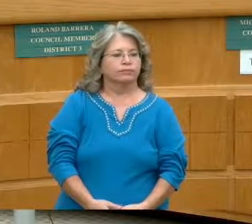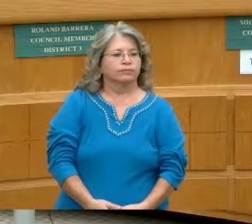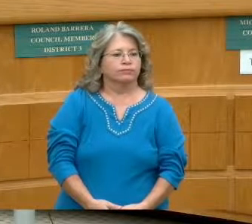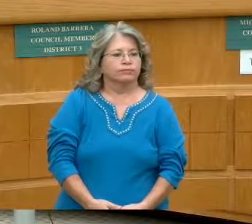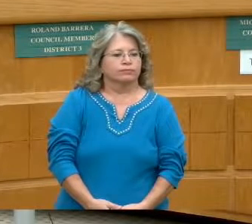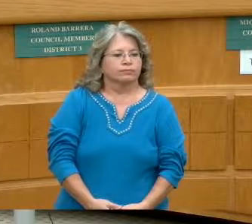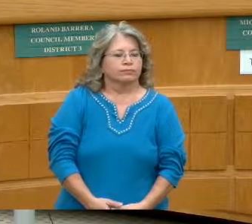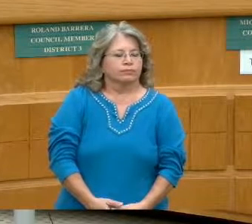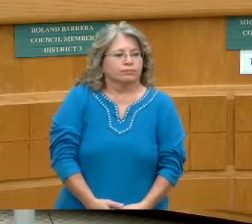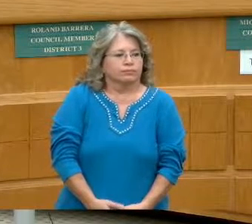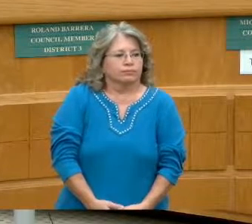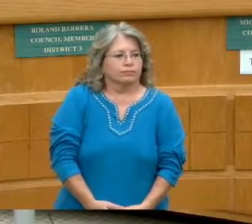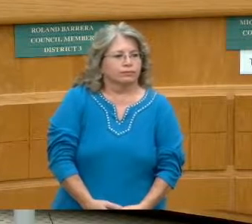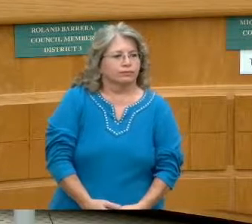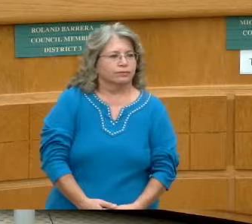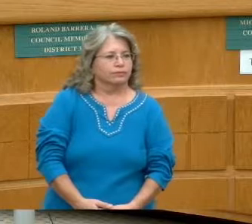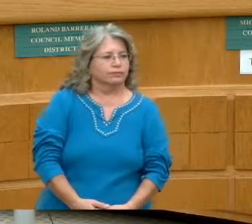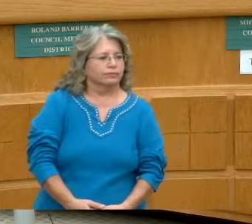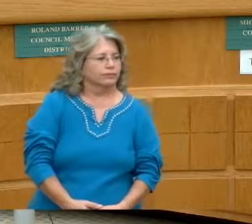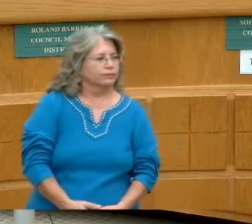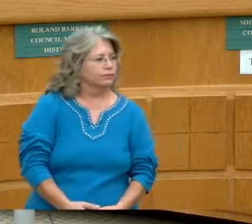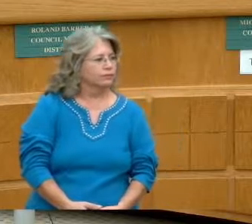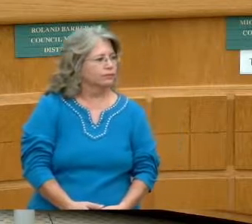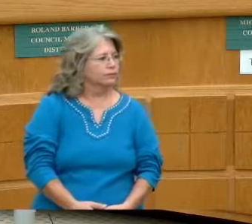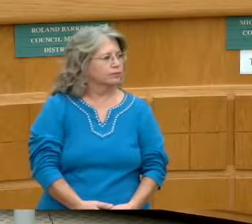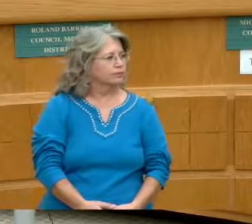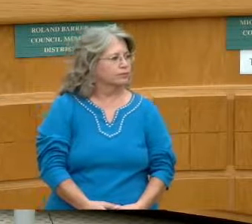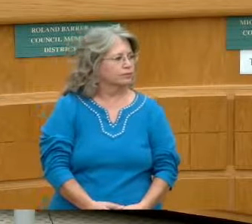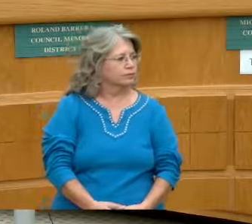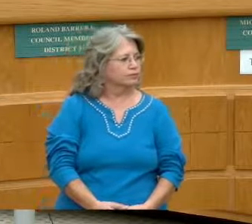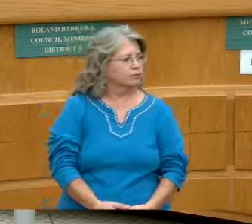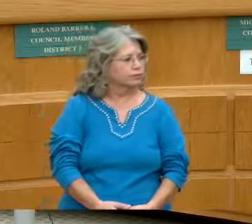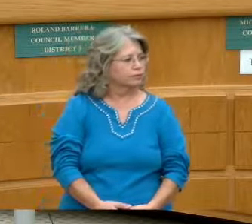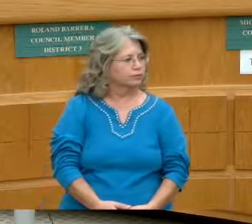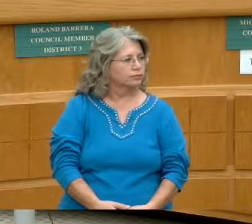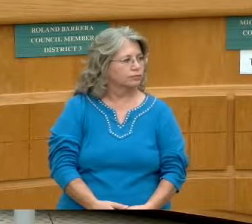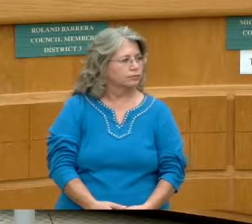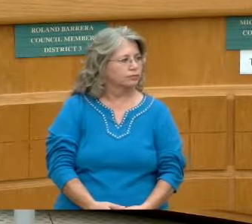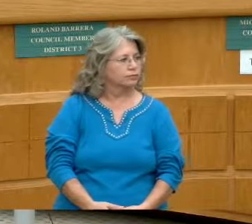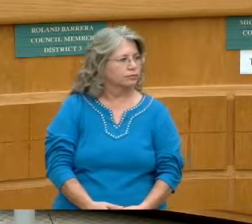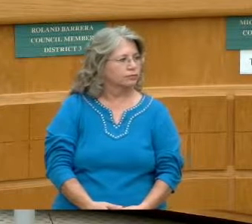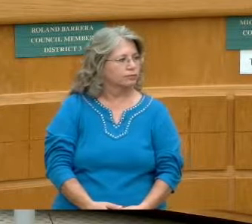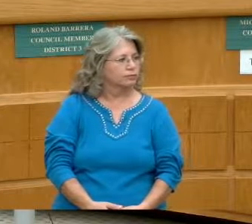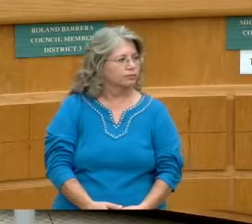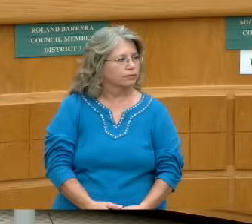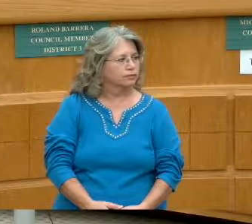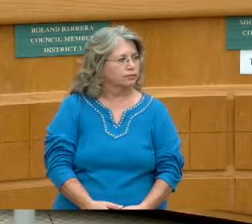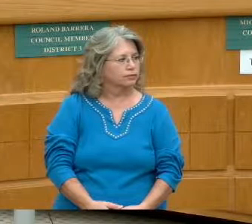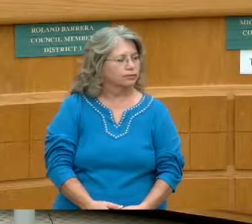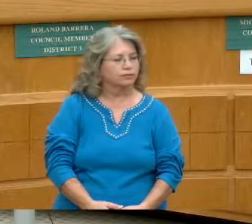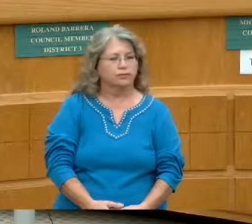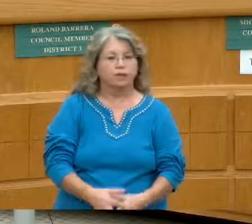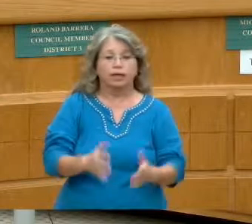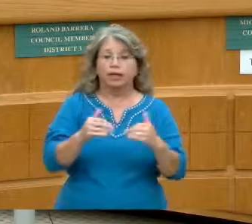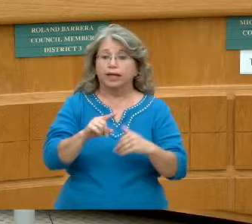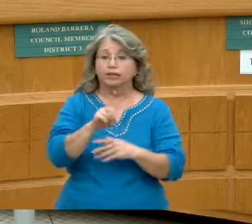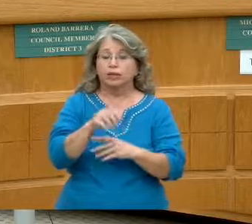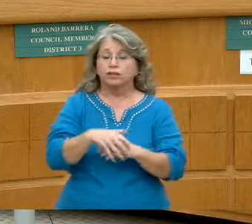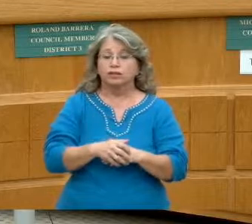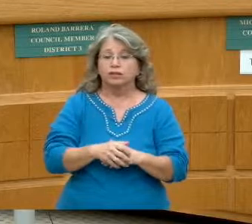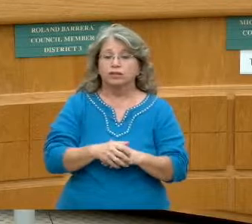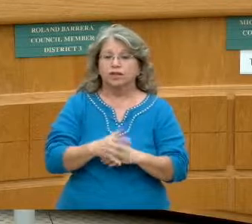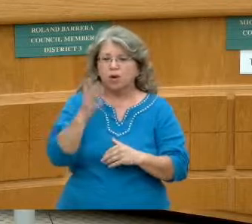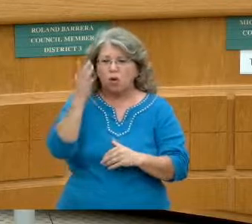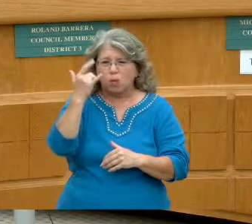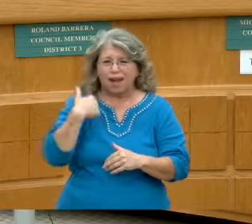el virus. Las pruebas de anticuerpos no deben usarse para diagnosticar únicamente el COVID-19. The question is, why do